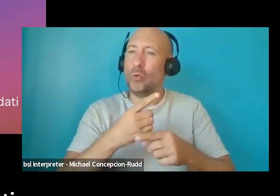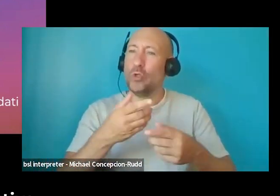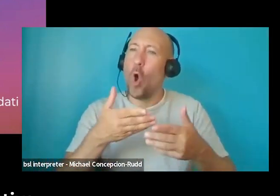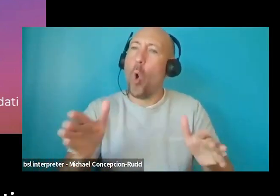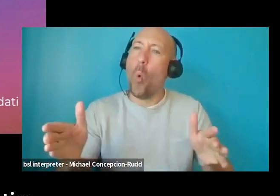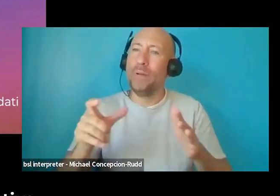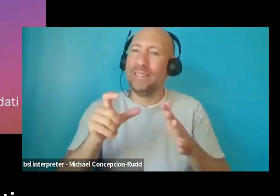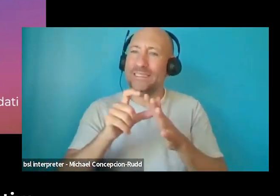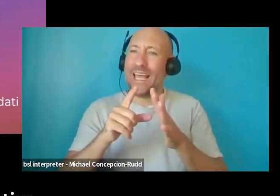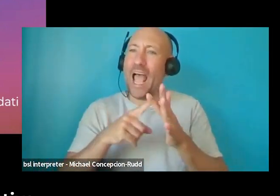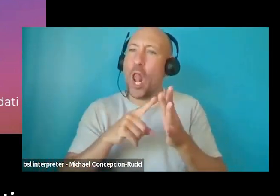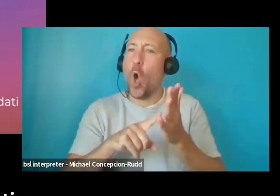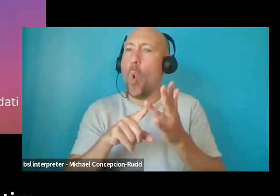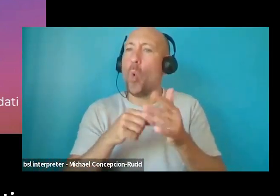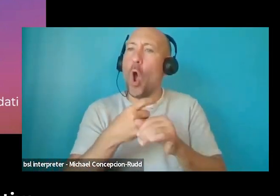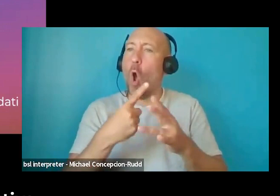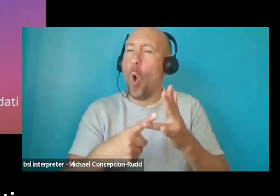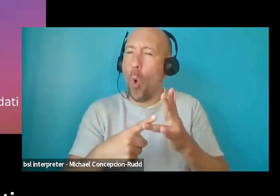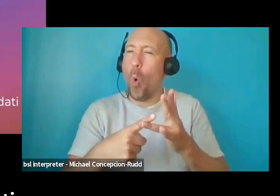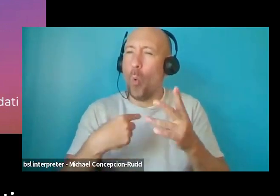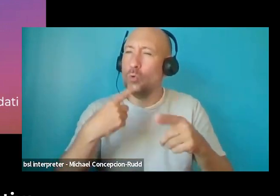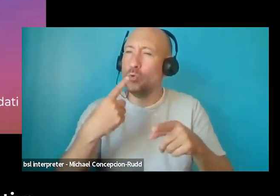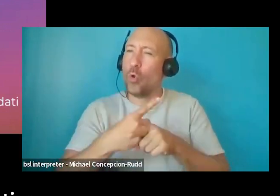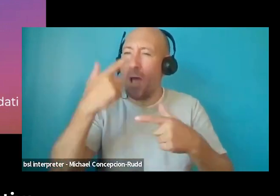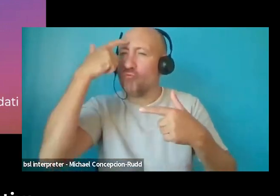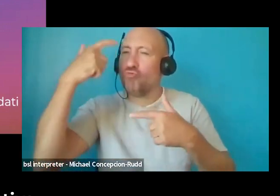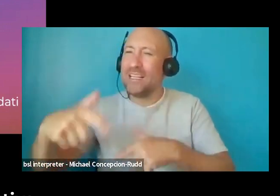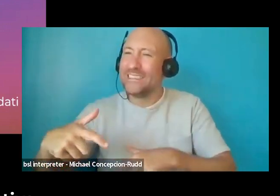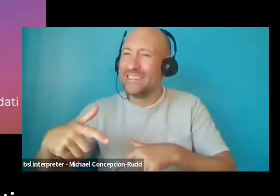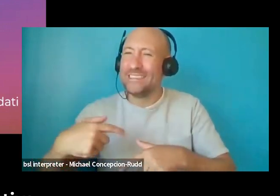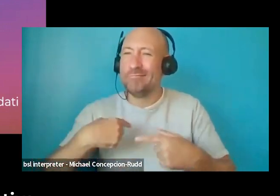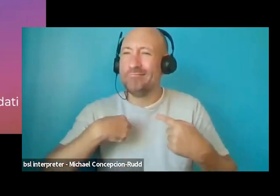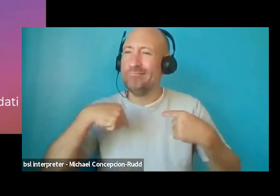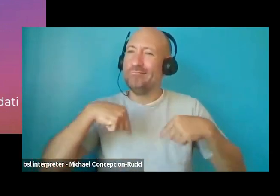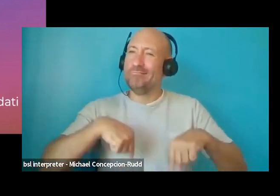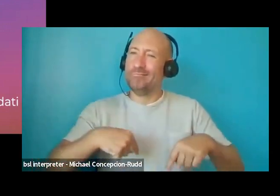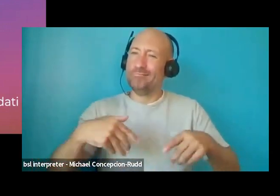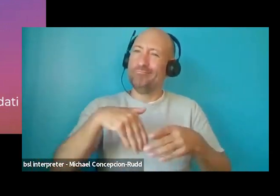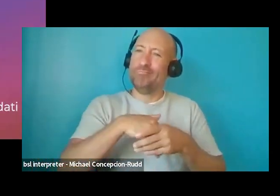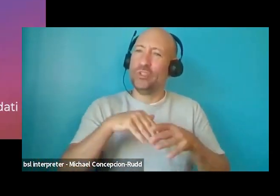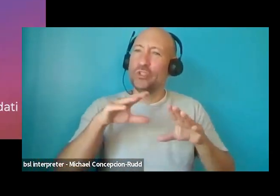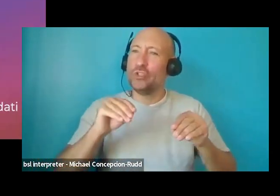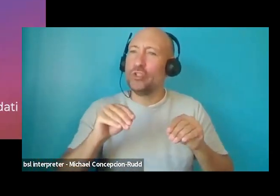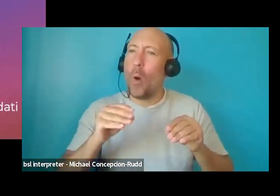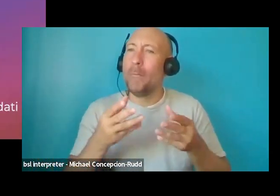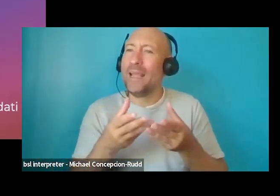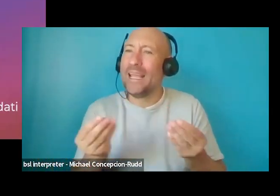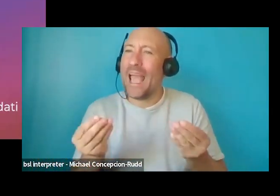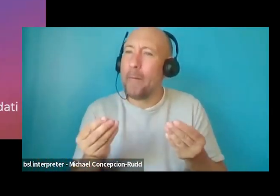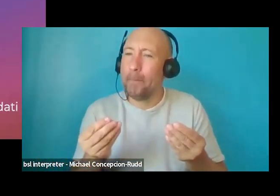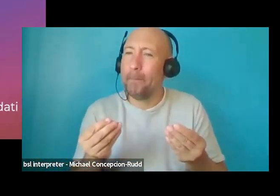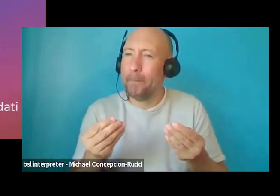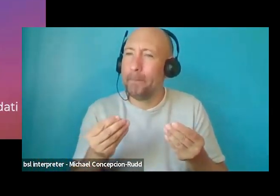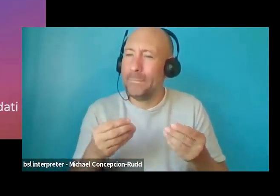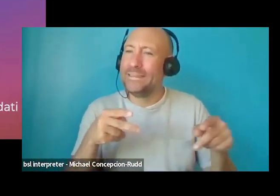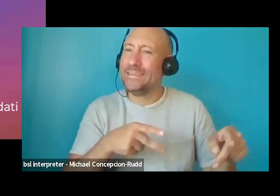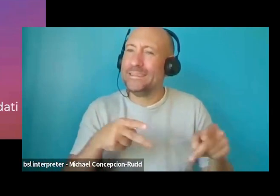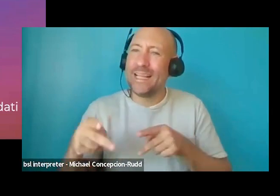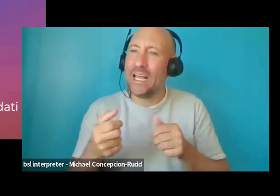Sho, and I am the executive producer for Stopgap Dance Company. And